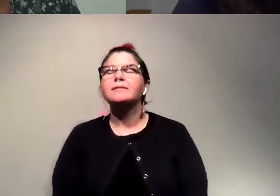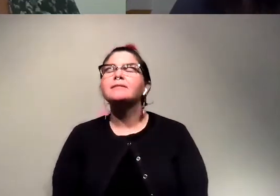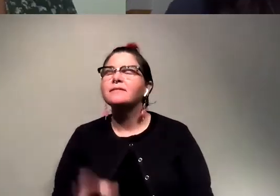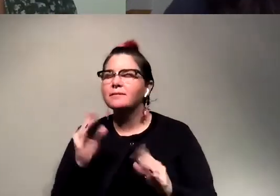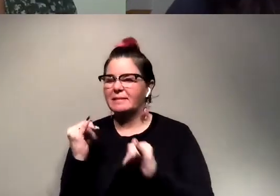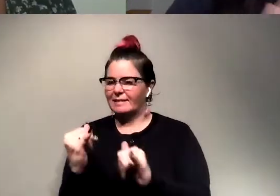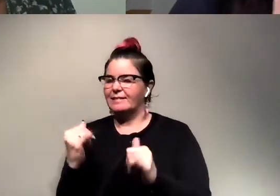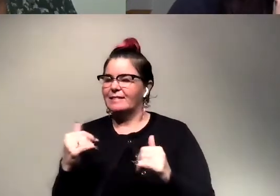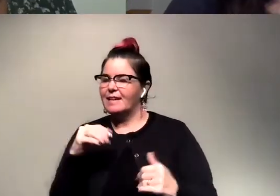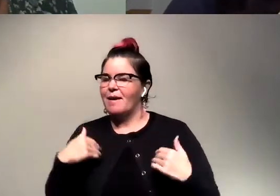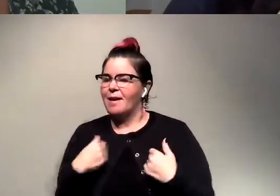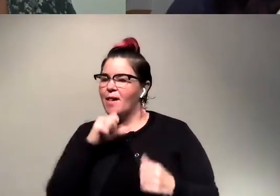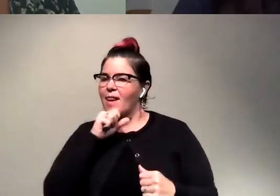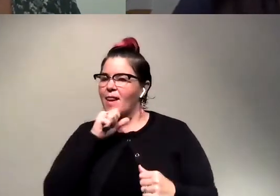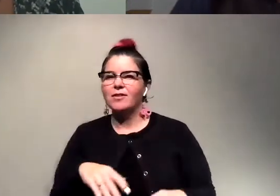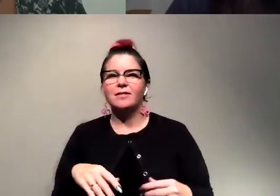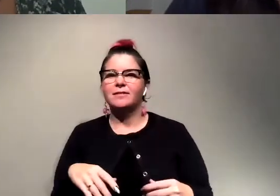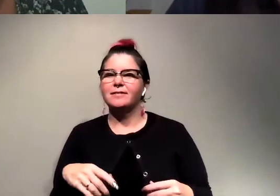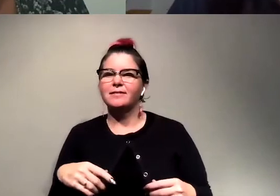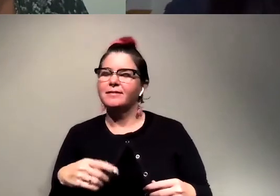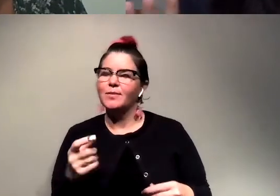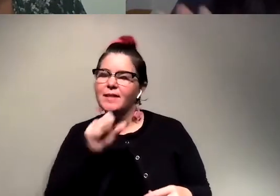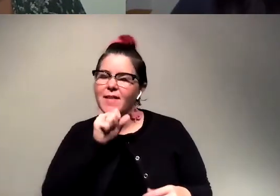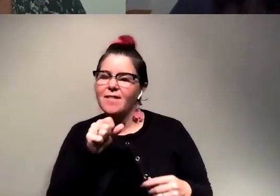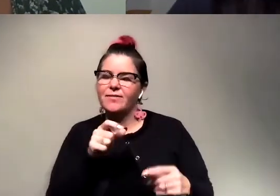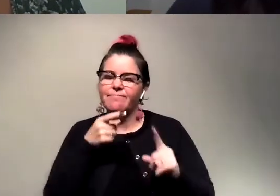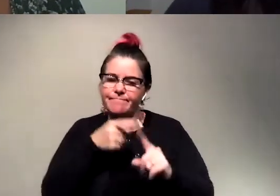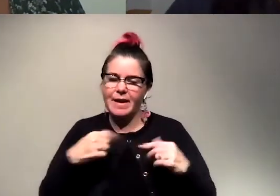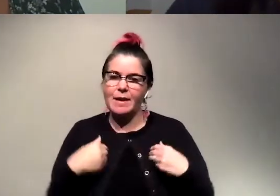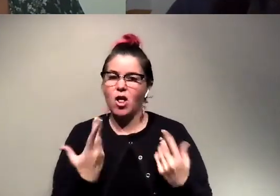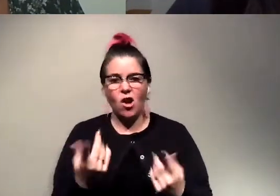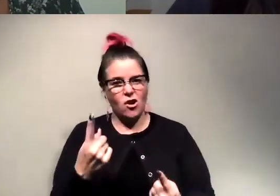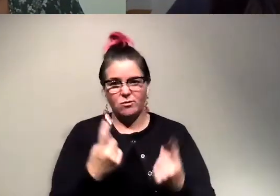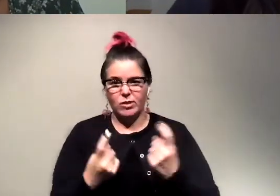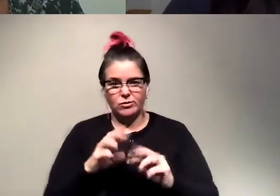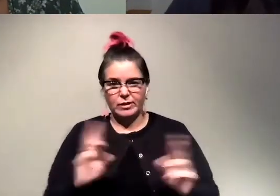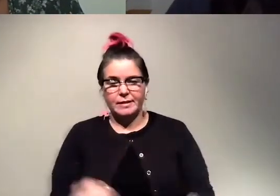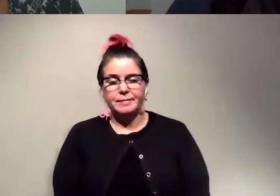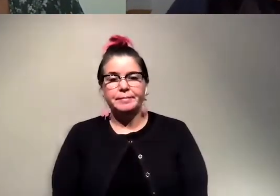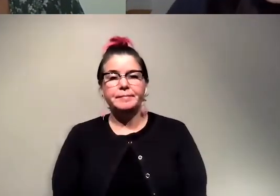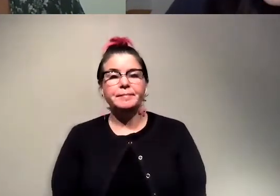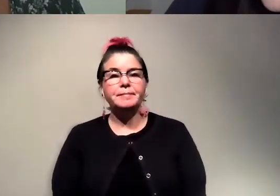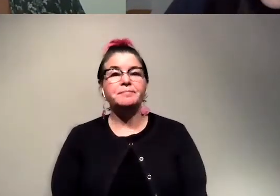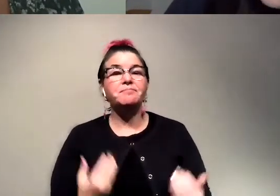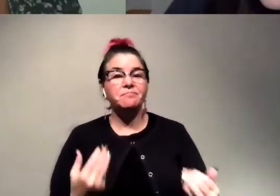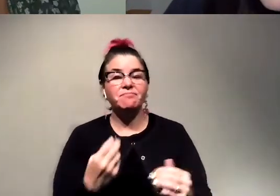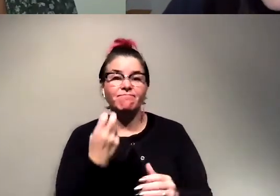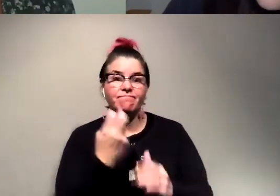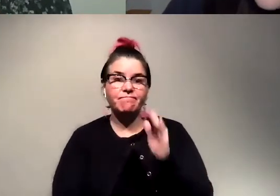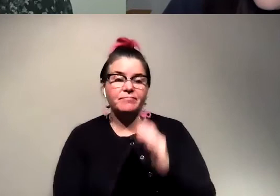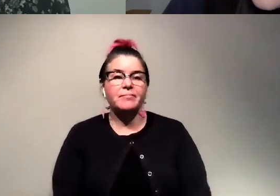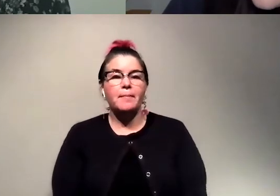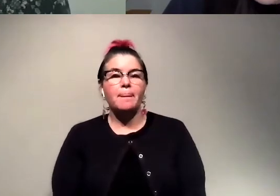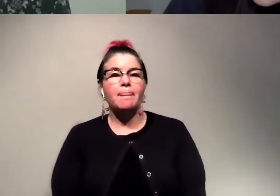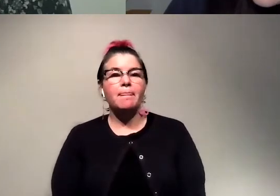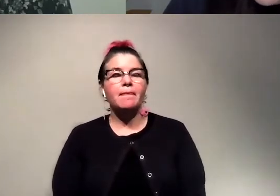too, so I always love it when we have animal sessions. We already have questions coming in, so let's dive right into it. Karis